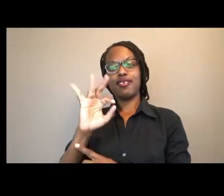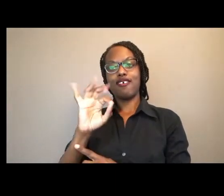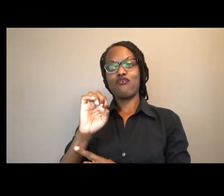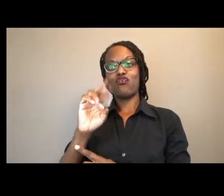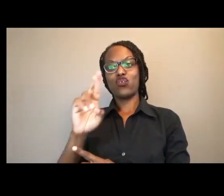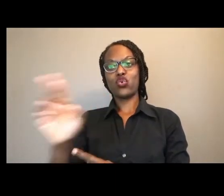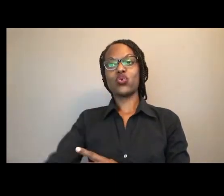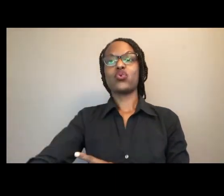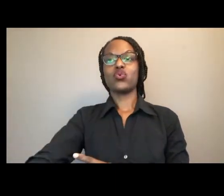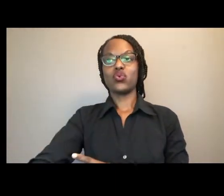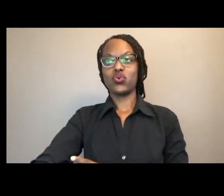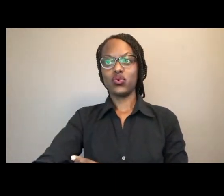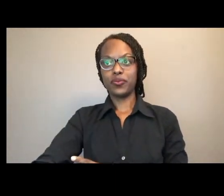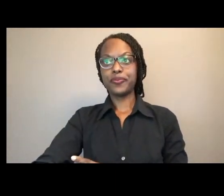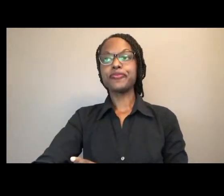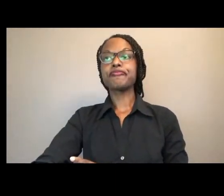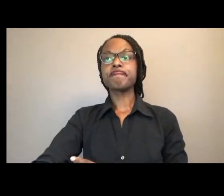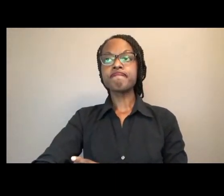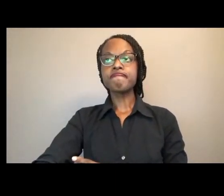have to